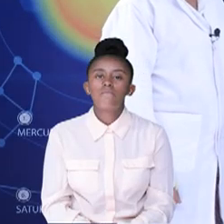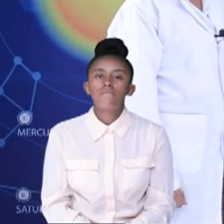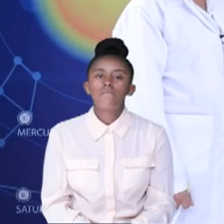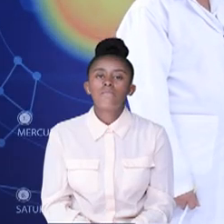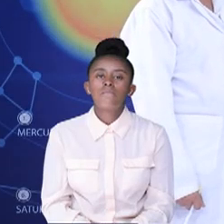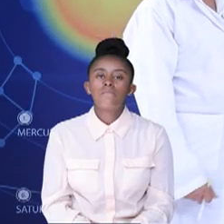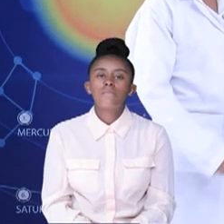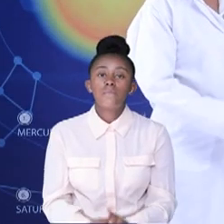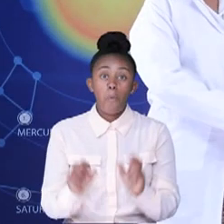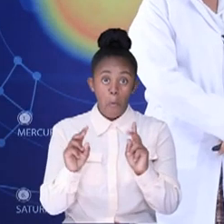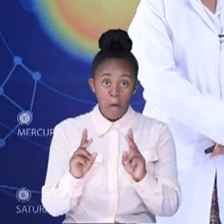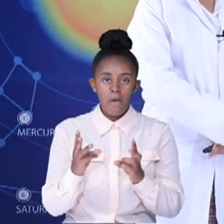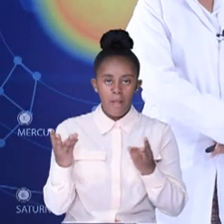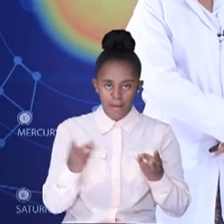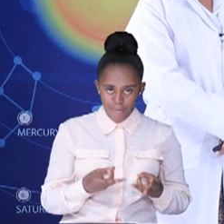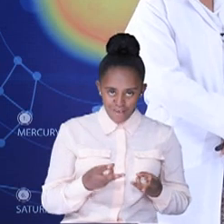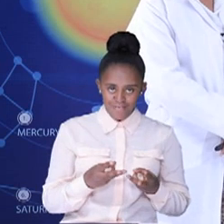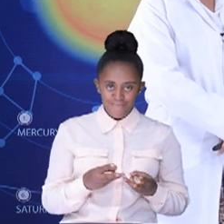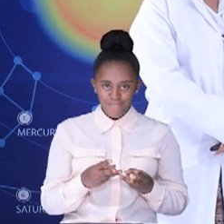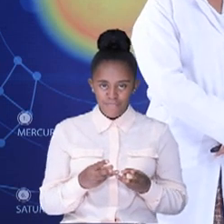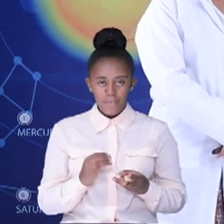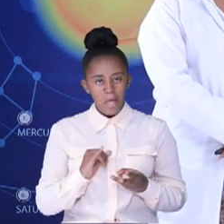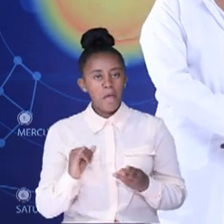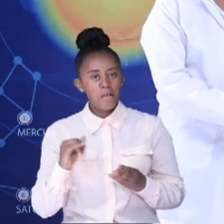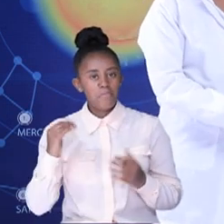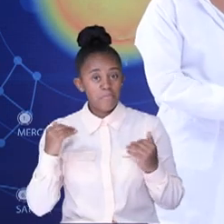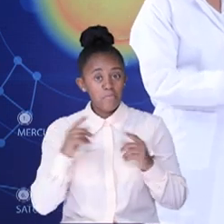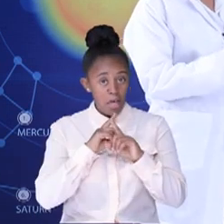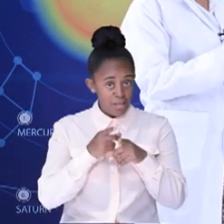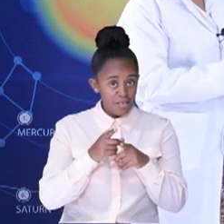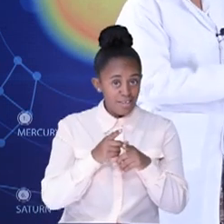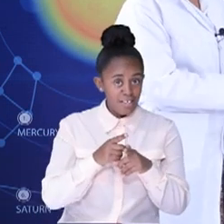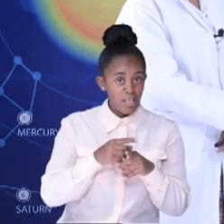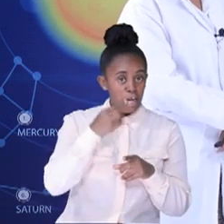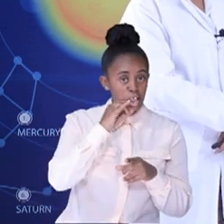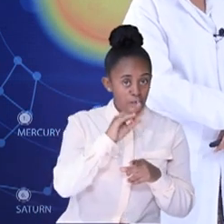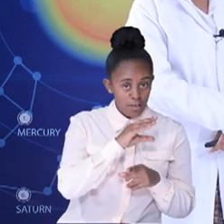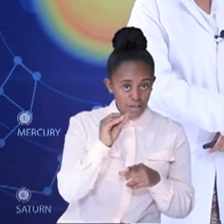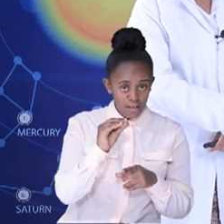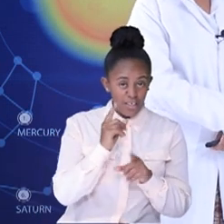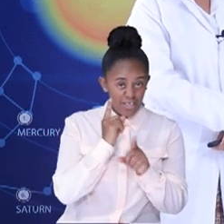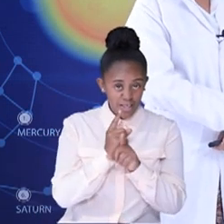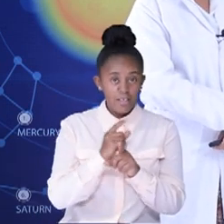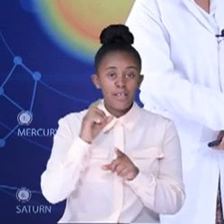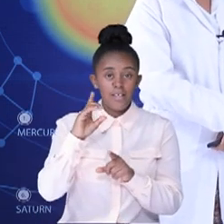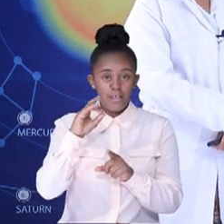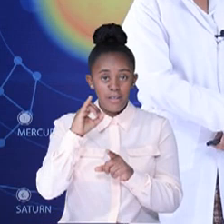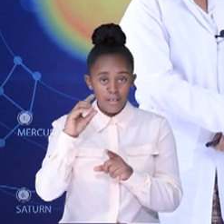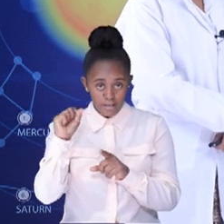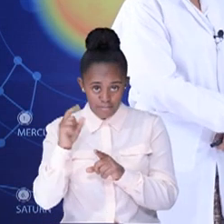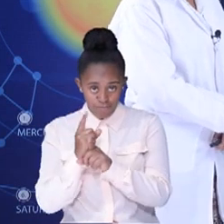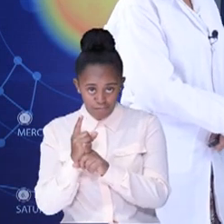Okay, welcome back, students. I hope you have answered this question correctly. If